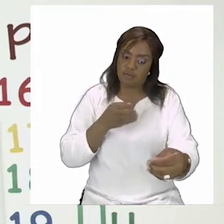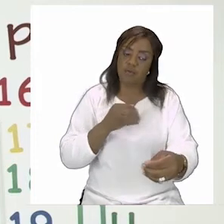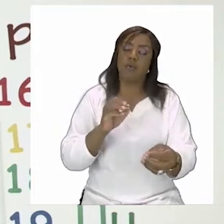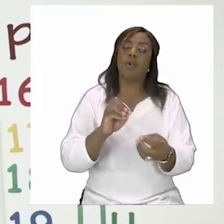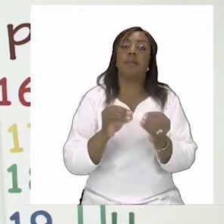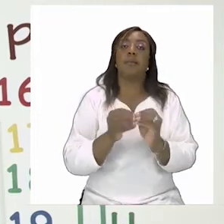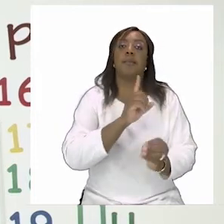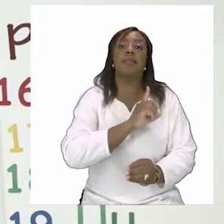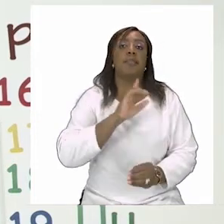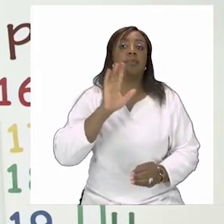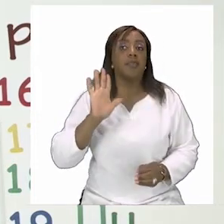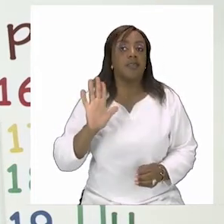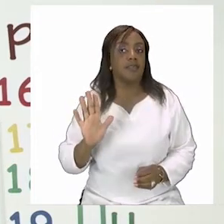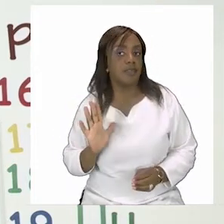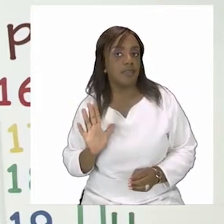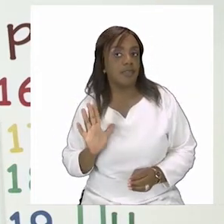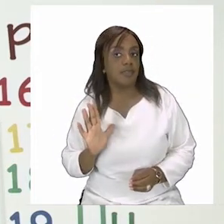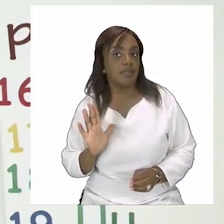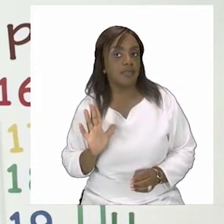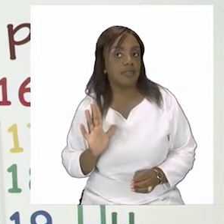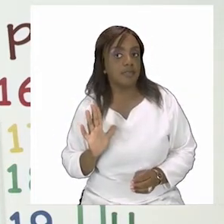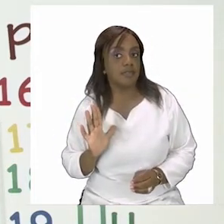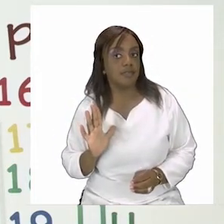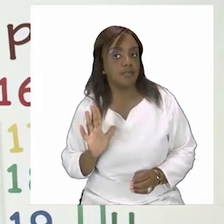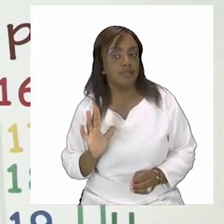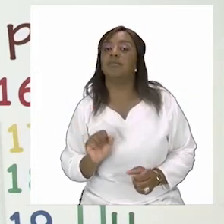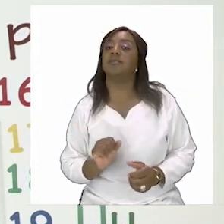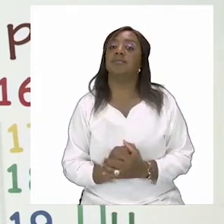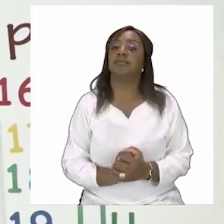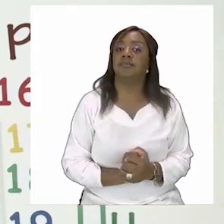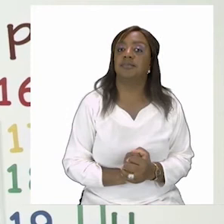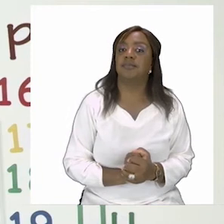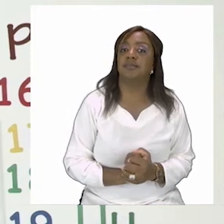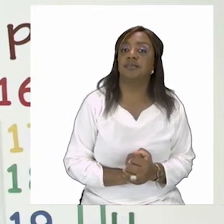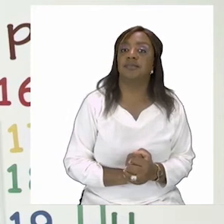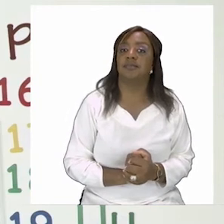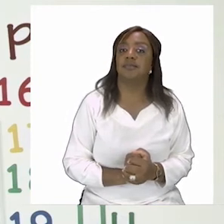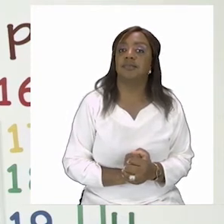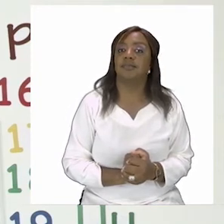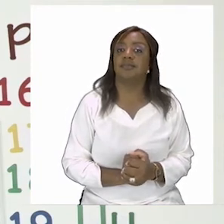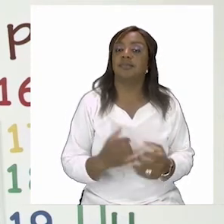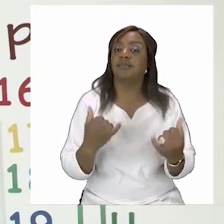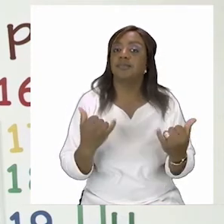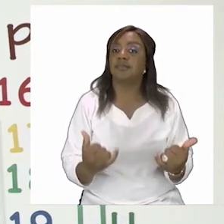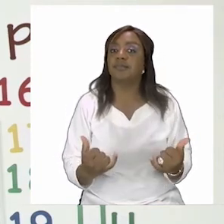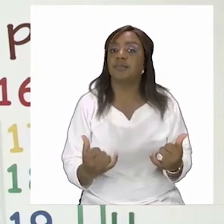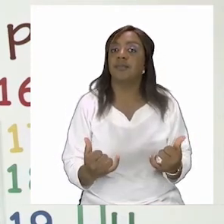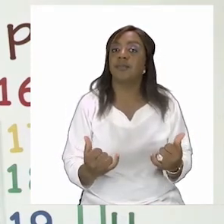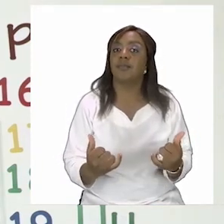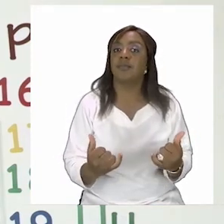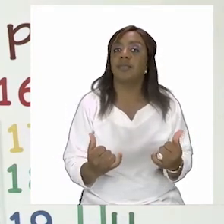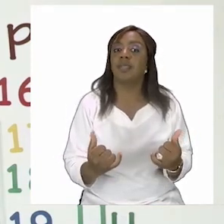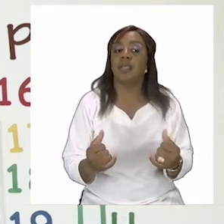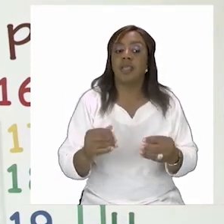front or before 15 is 14. Now we're going to talk about the numbers